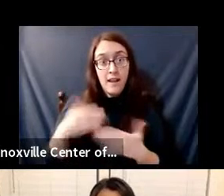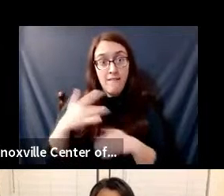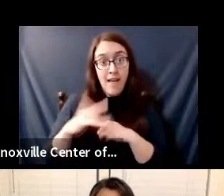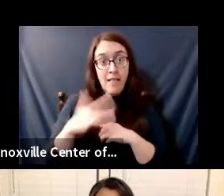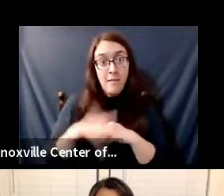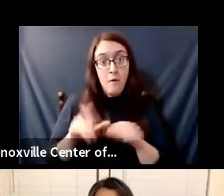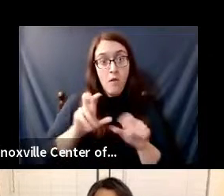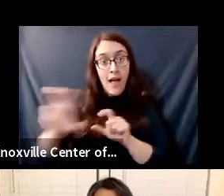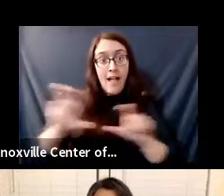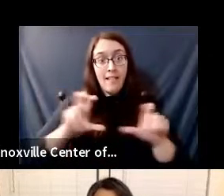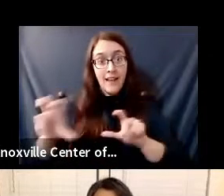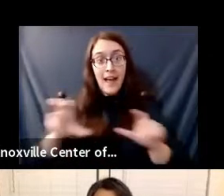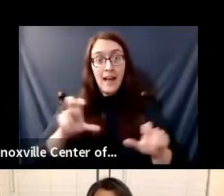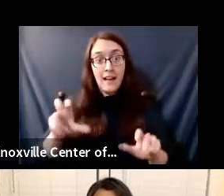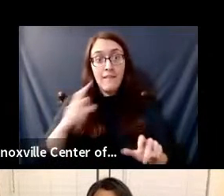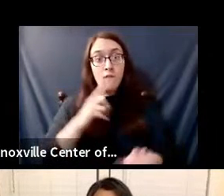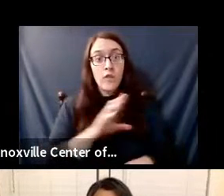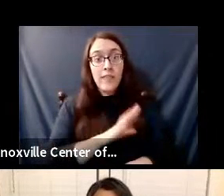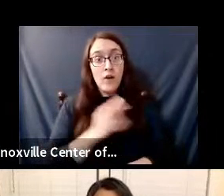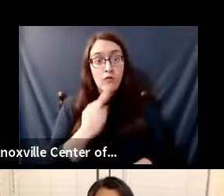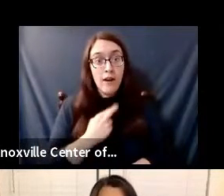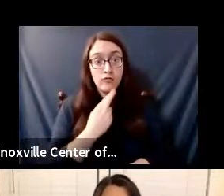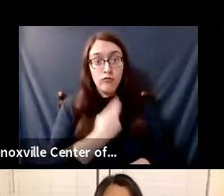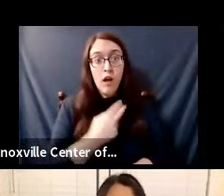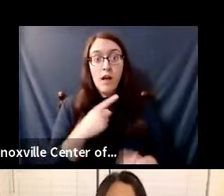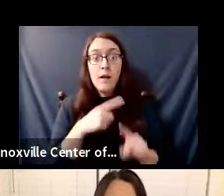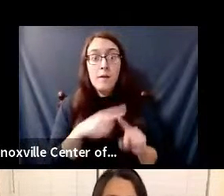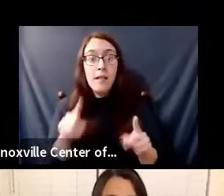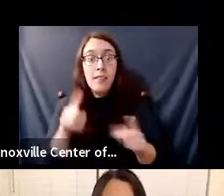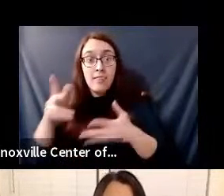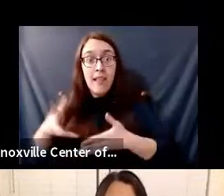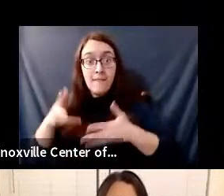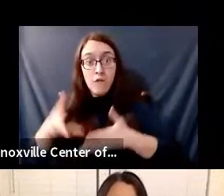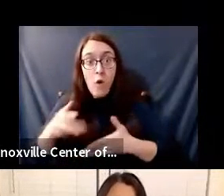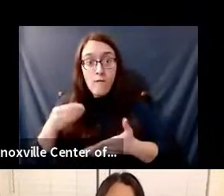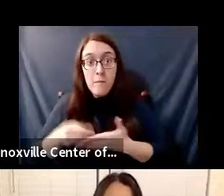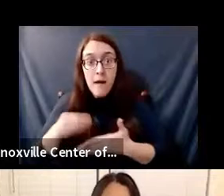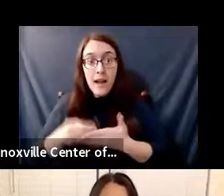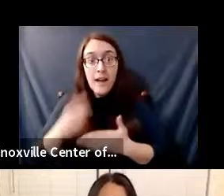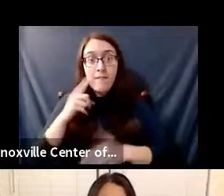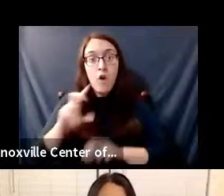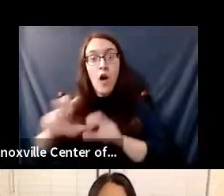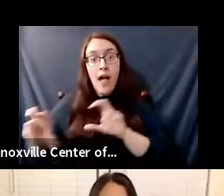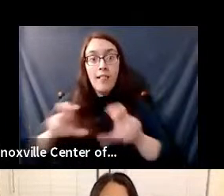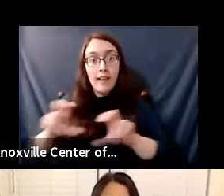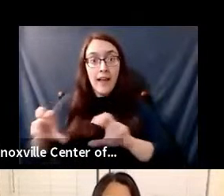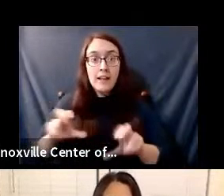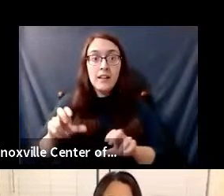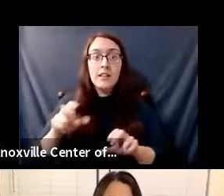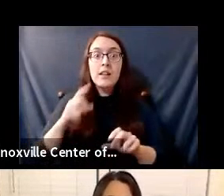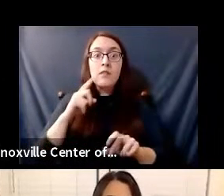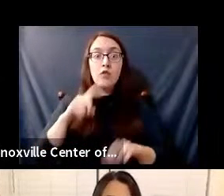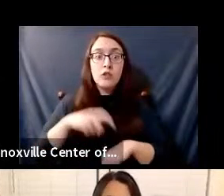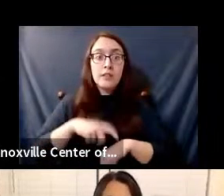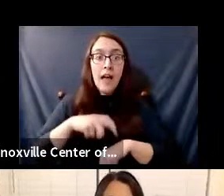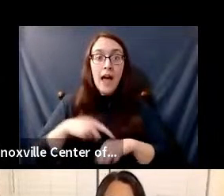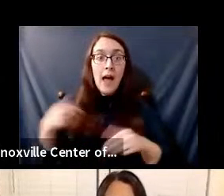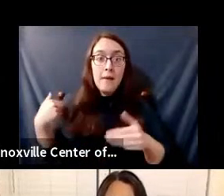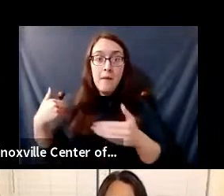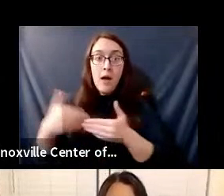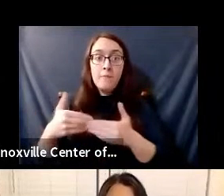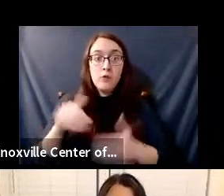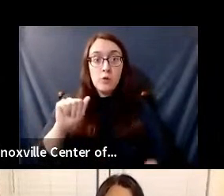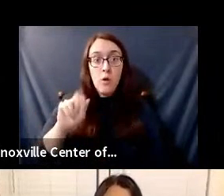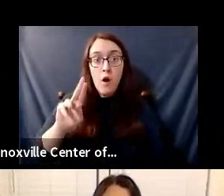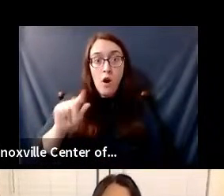to their restaurants. The rest of the money was allocated for the period of time up through August 31st. And